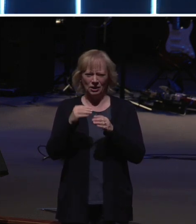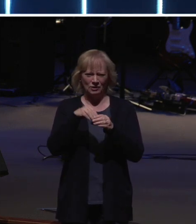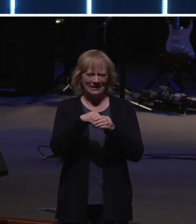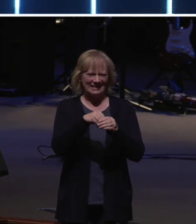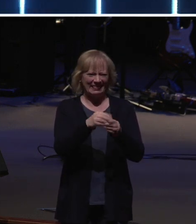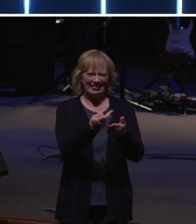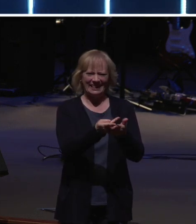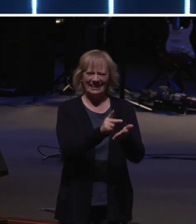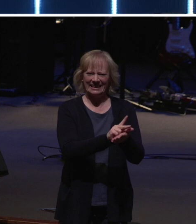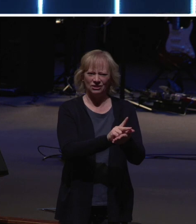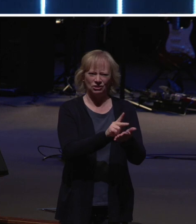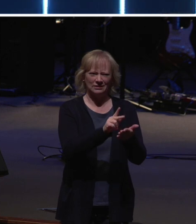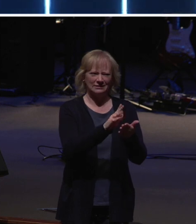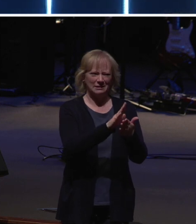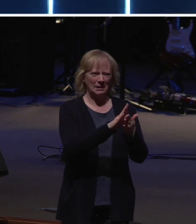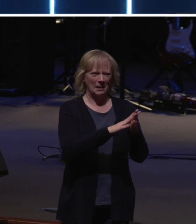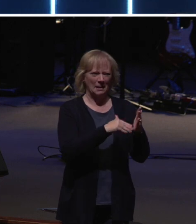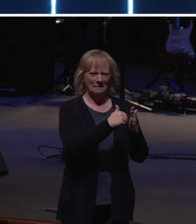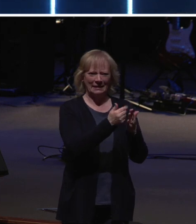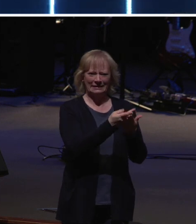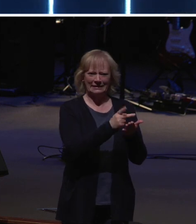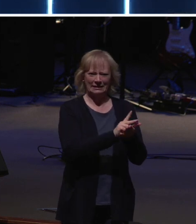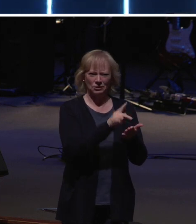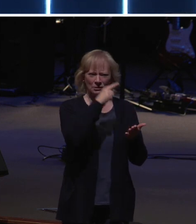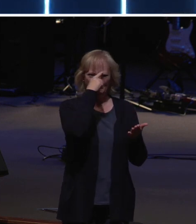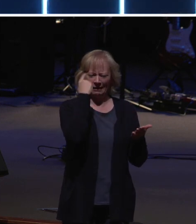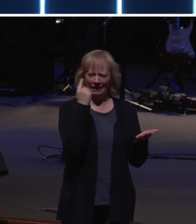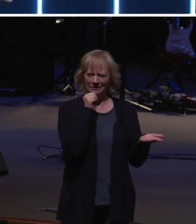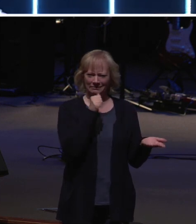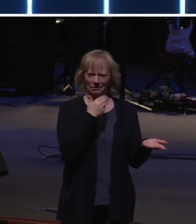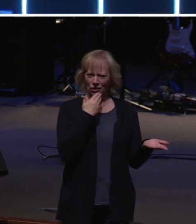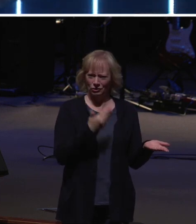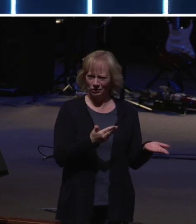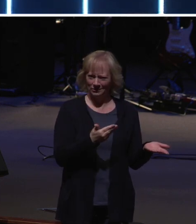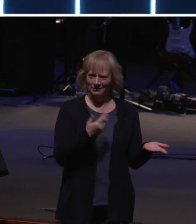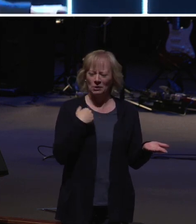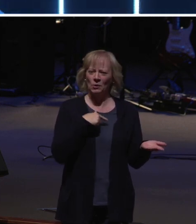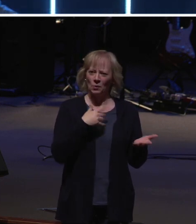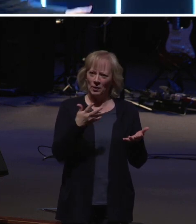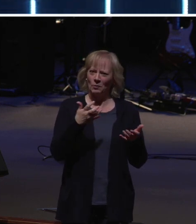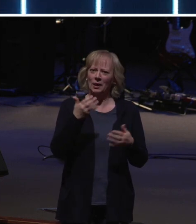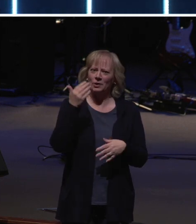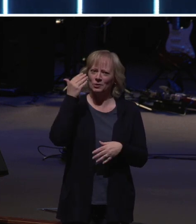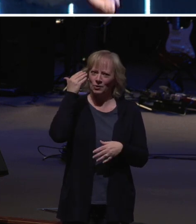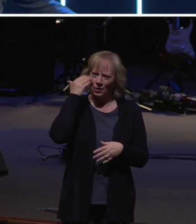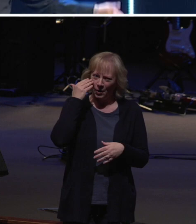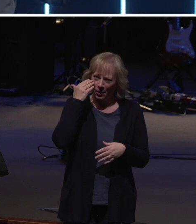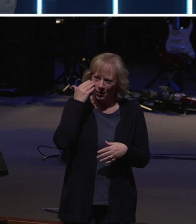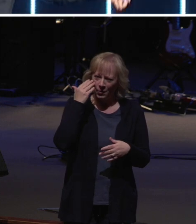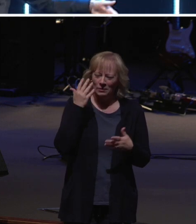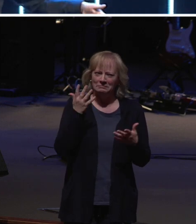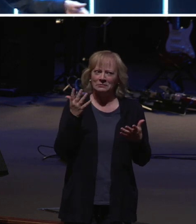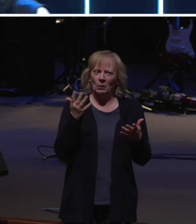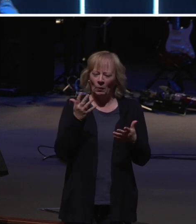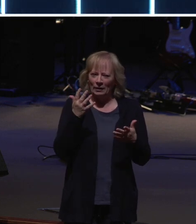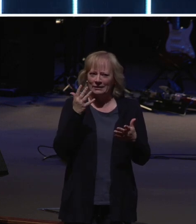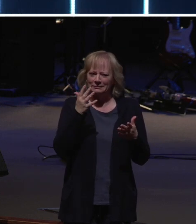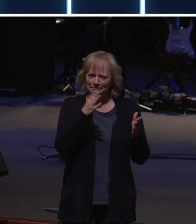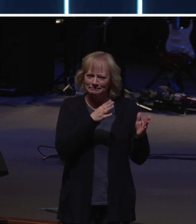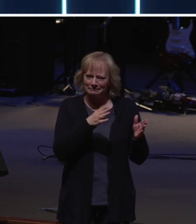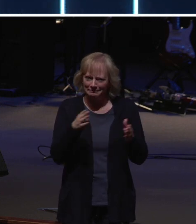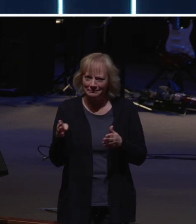cans of flat black, that's not good. We like to have some